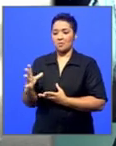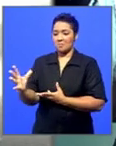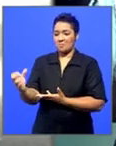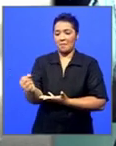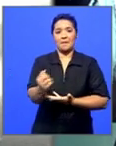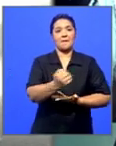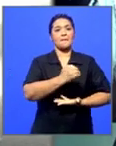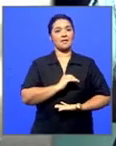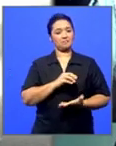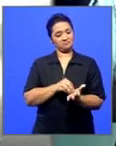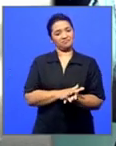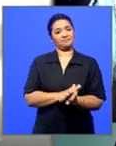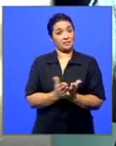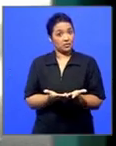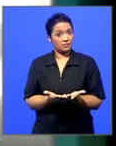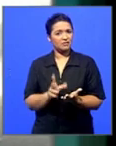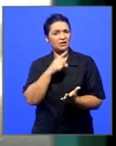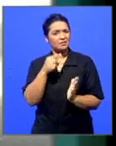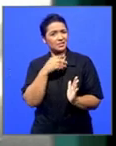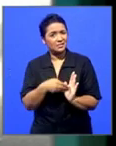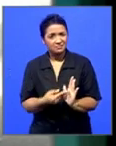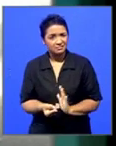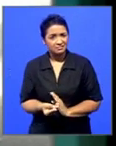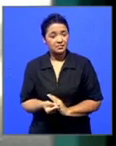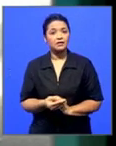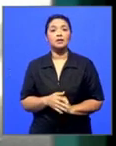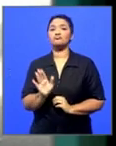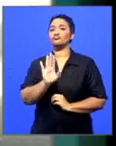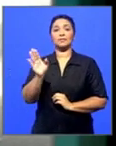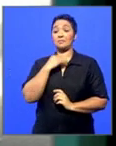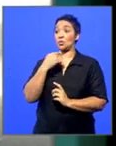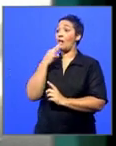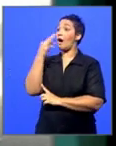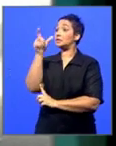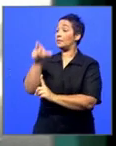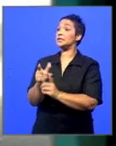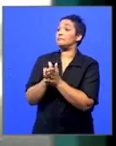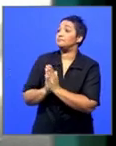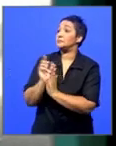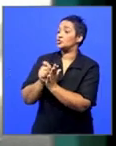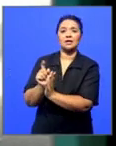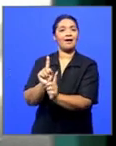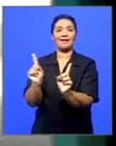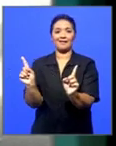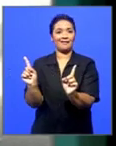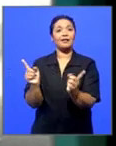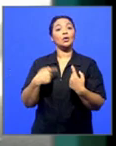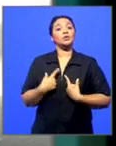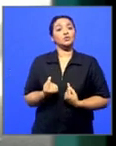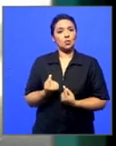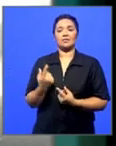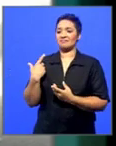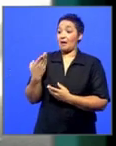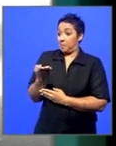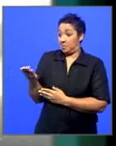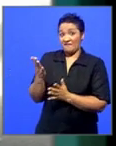that contained the name Madiba? Yeah, no, we didn't commission anyone to write. We wanted to get the work that was